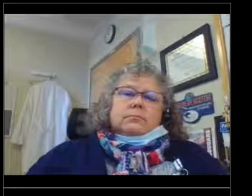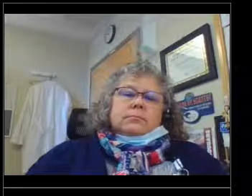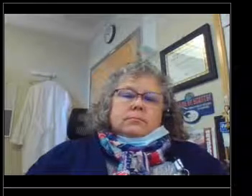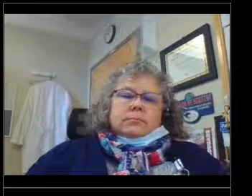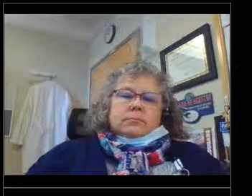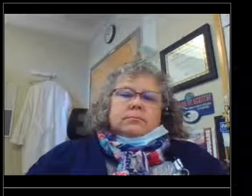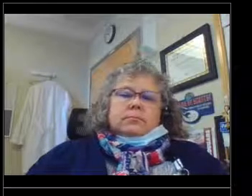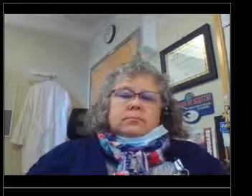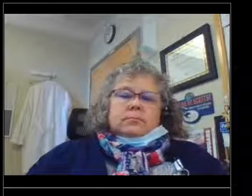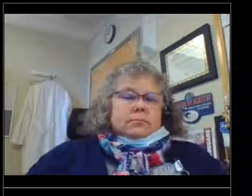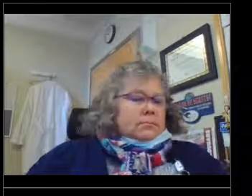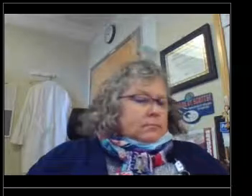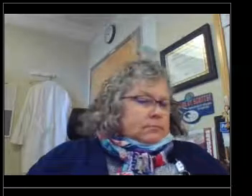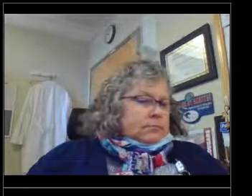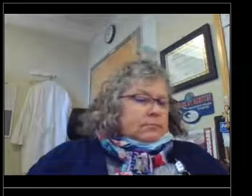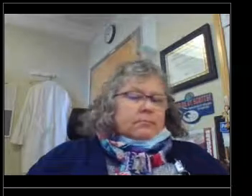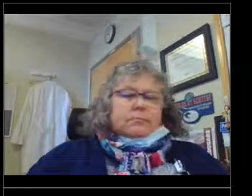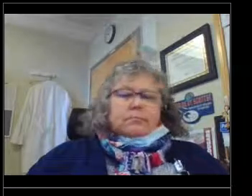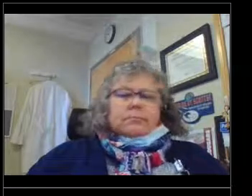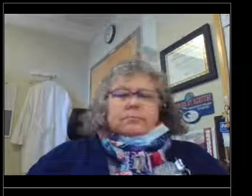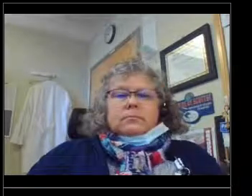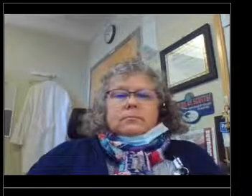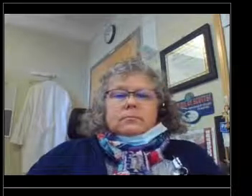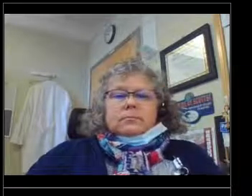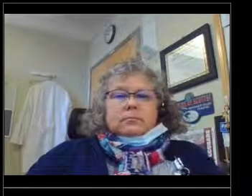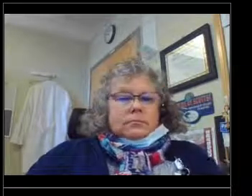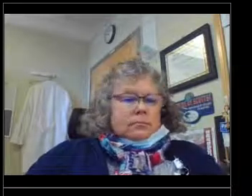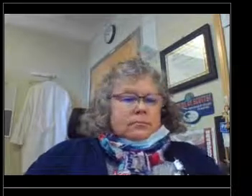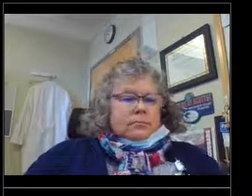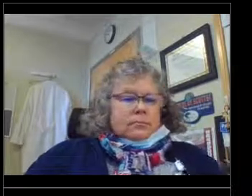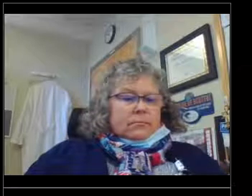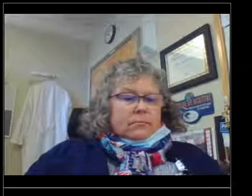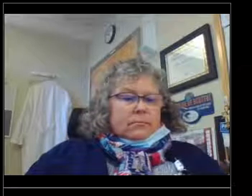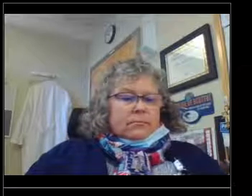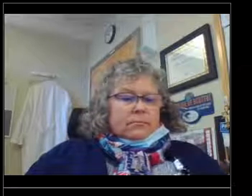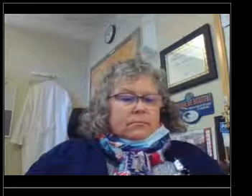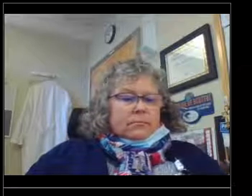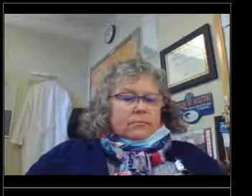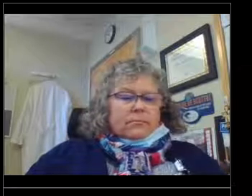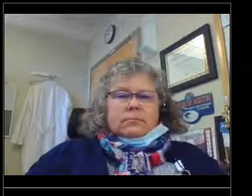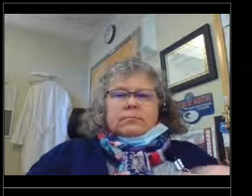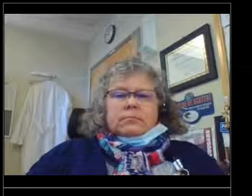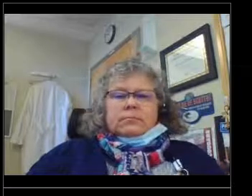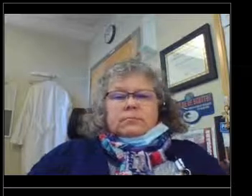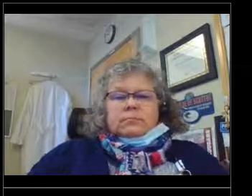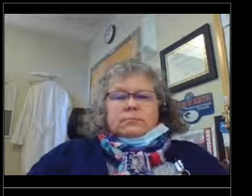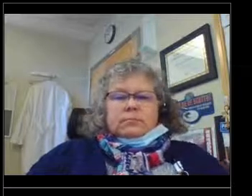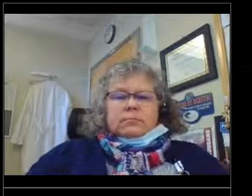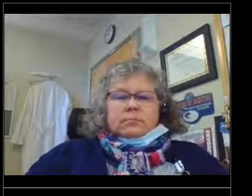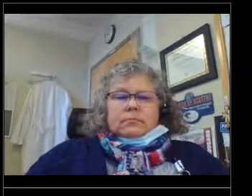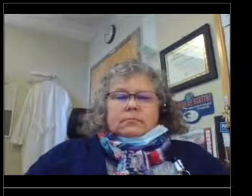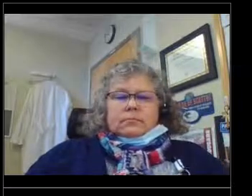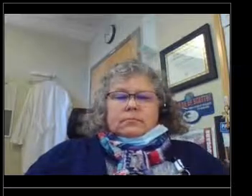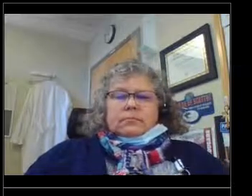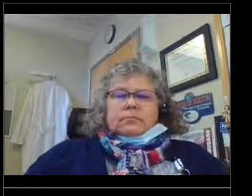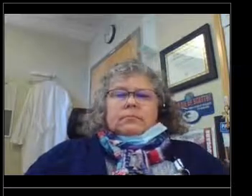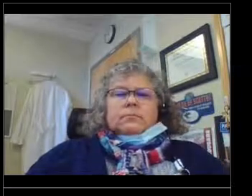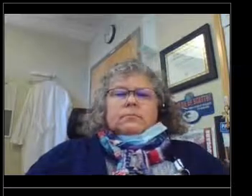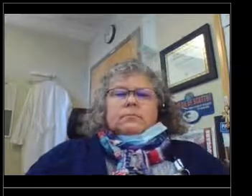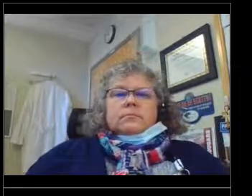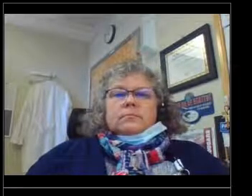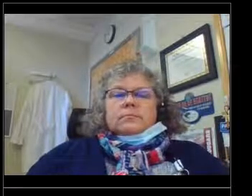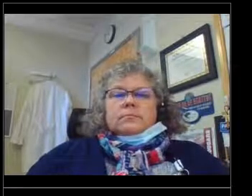blood type. Like that's just a protocol or a, hard and fast rule you're going to follow. Or, for example, if it's a